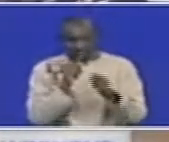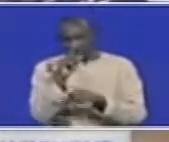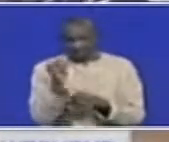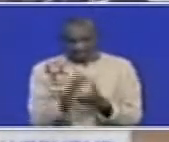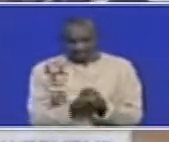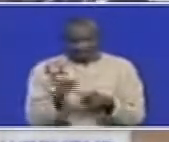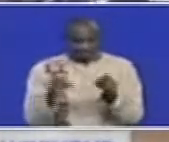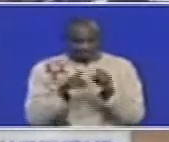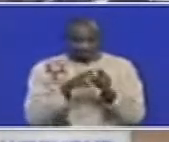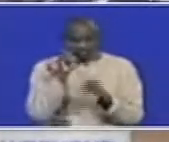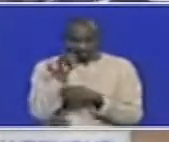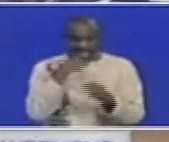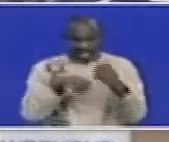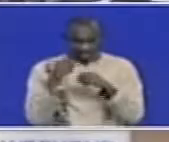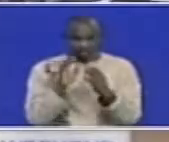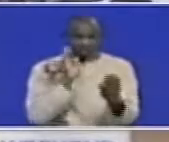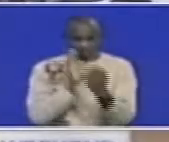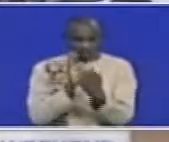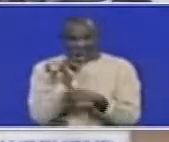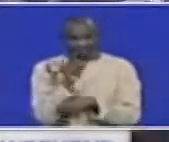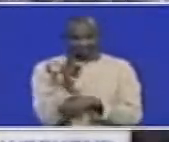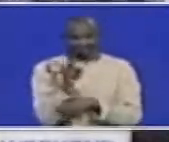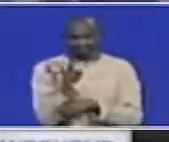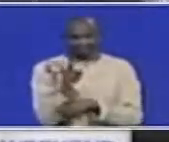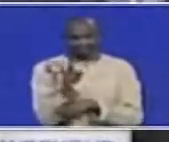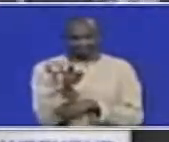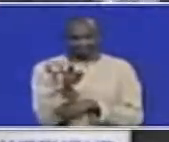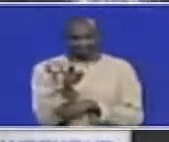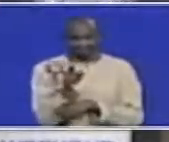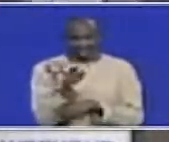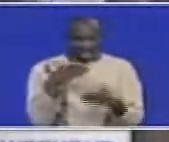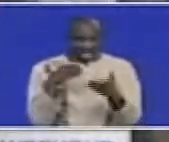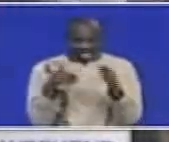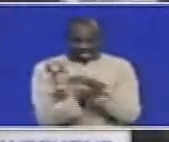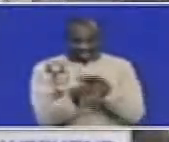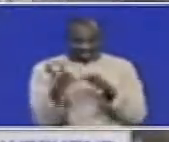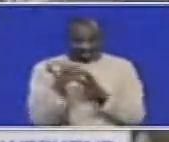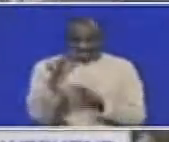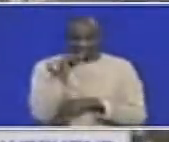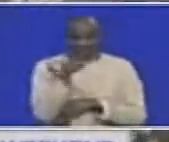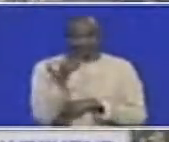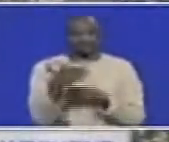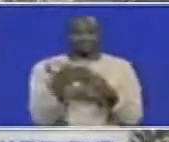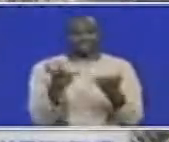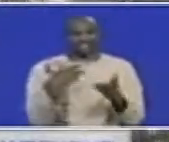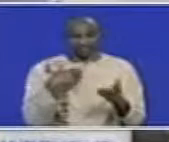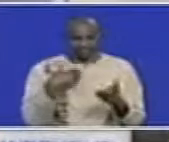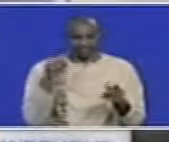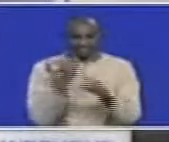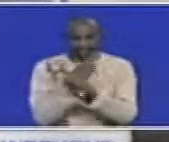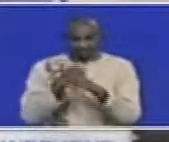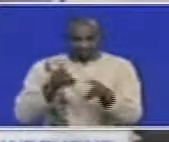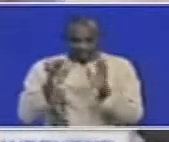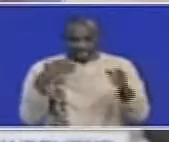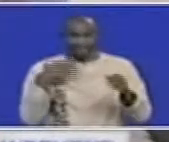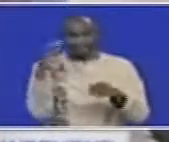to watch the action at close proximity. Access to the county headquarters was near. They took vantage points so as not to